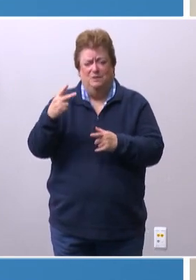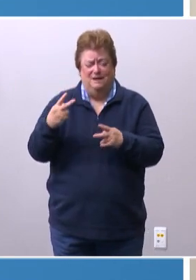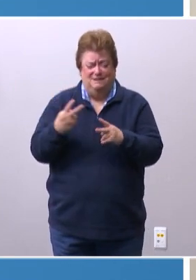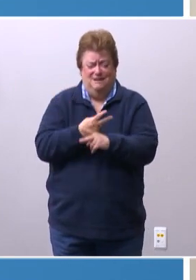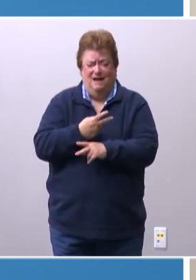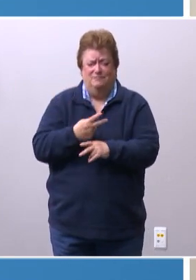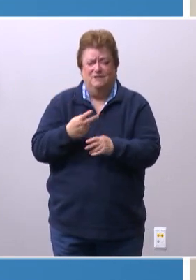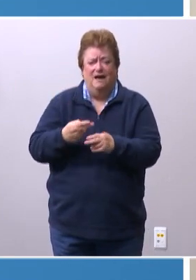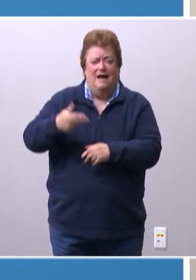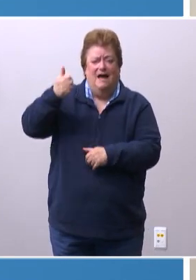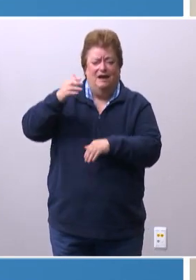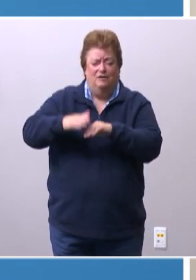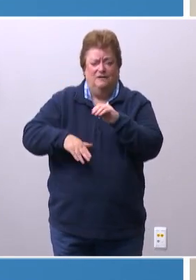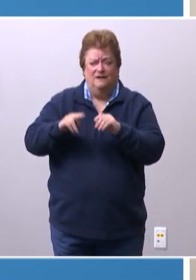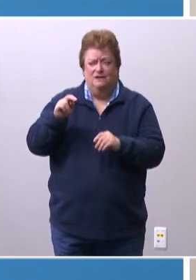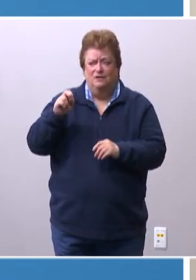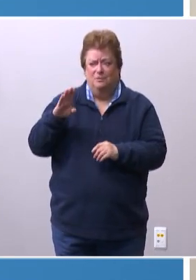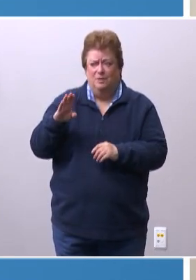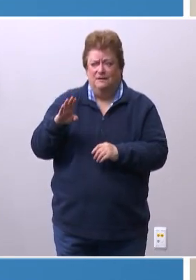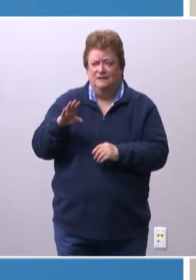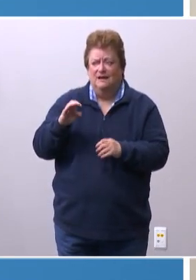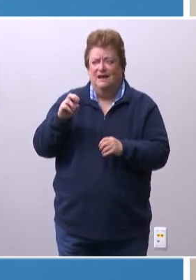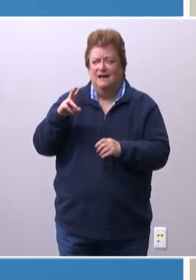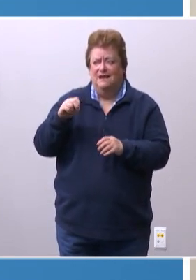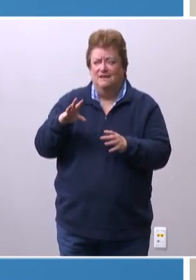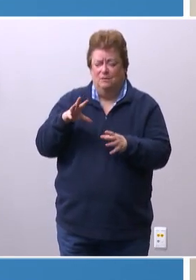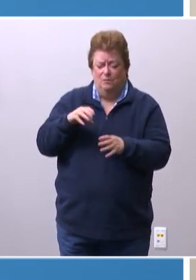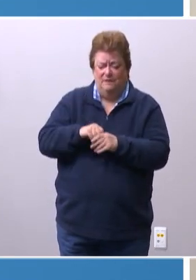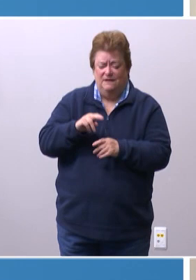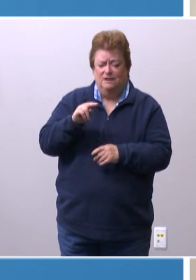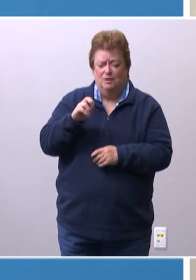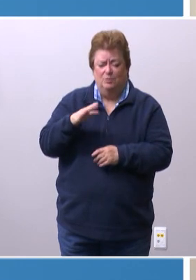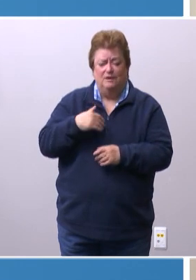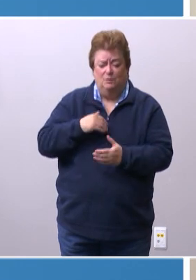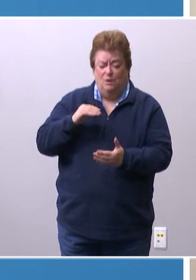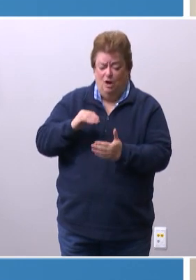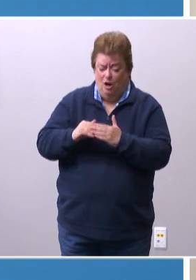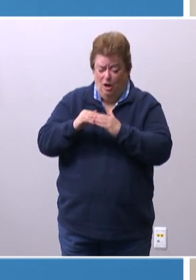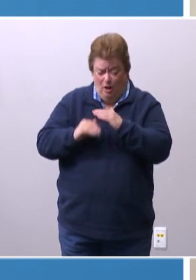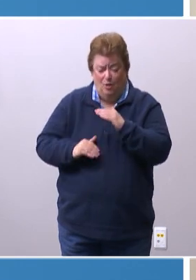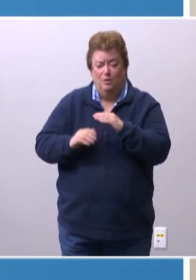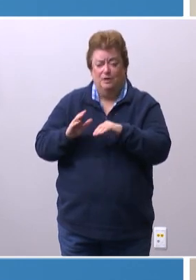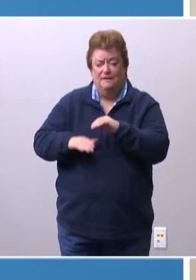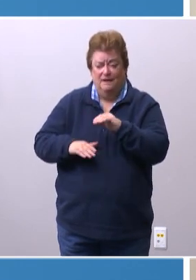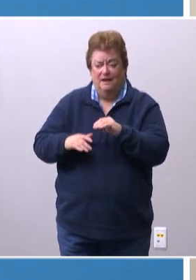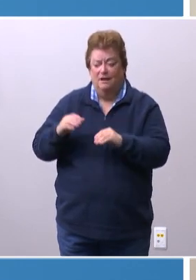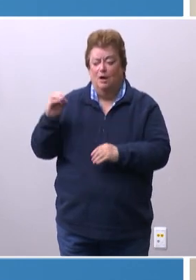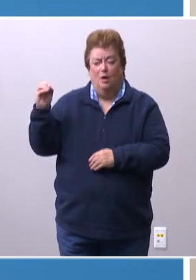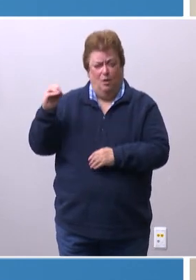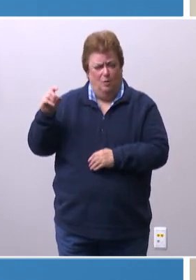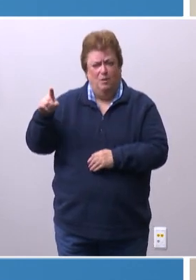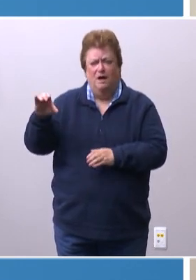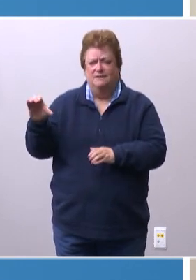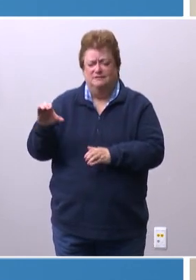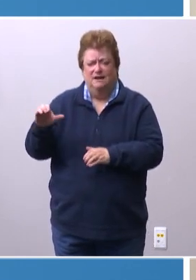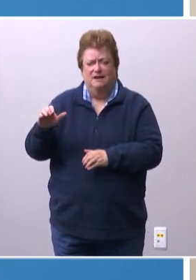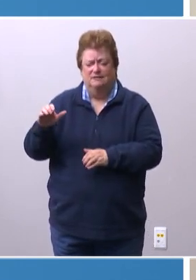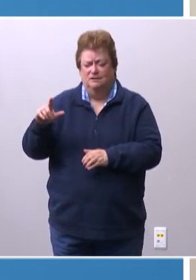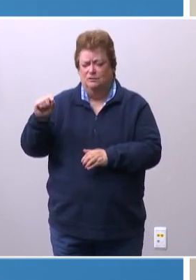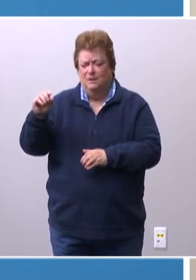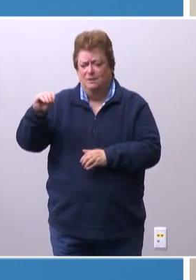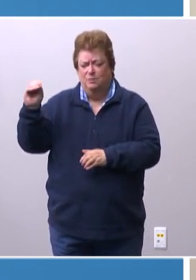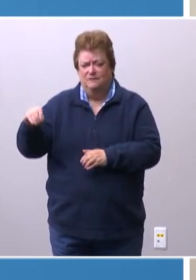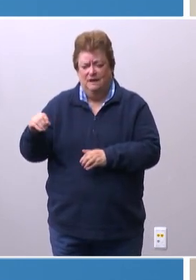than Nebraska's. And even within Nebraska, we are lower than other places that have done a good job. Omaha's done a great job. We're 20% lower than